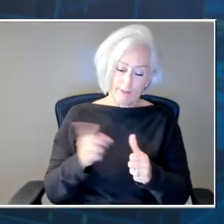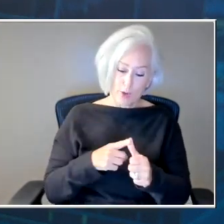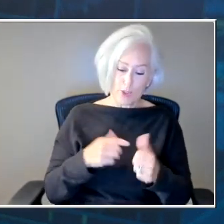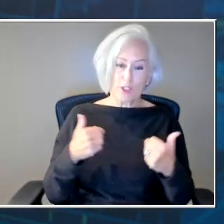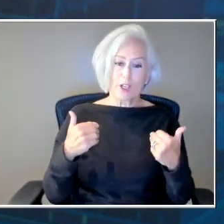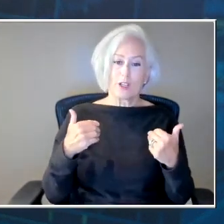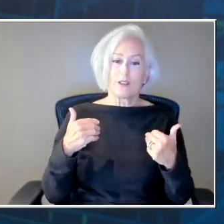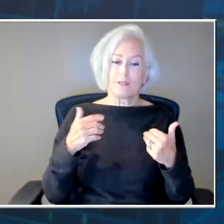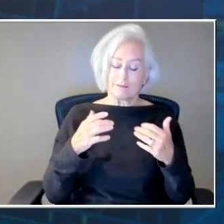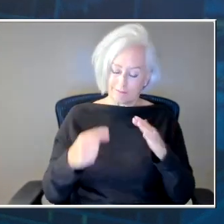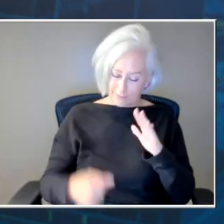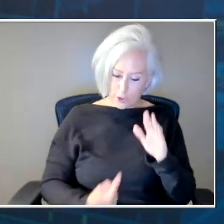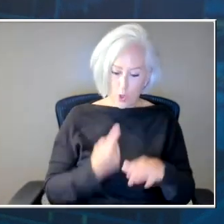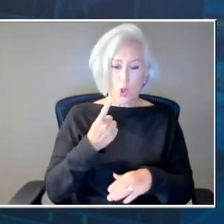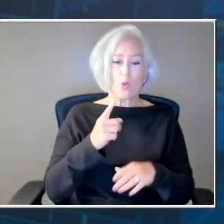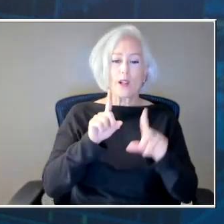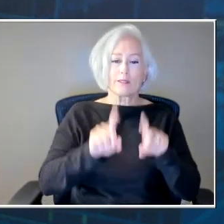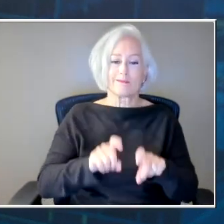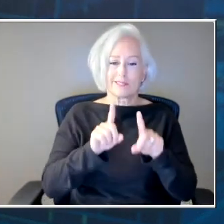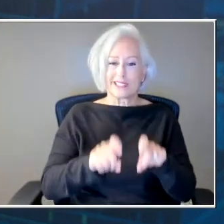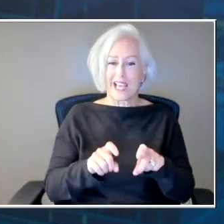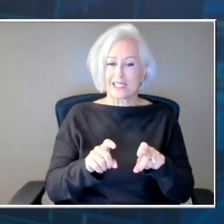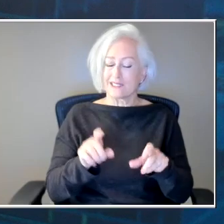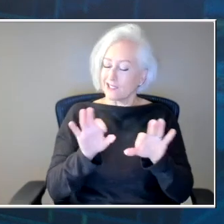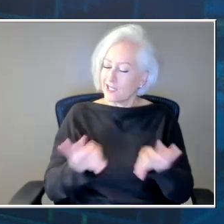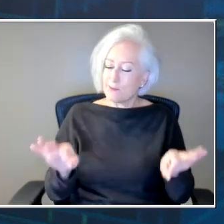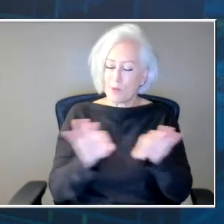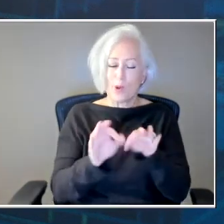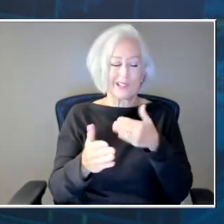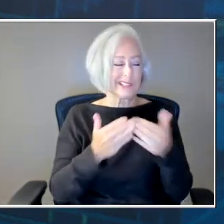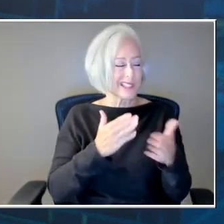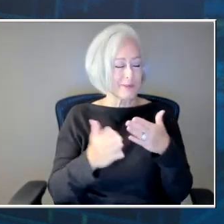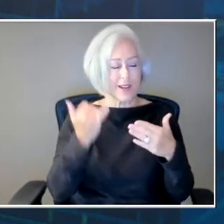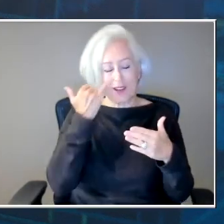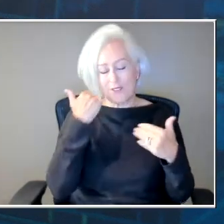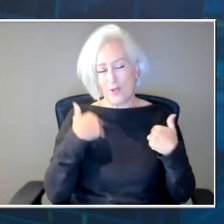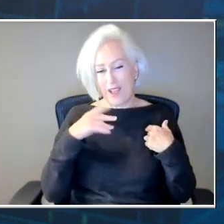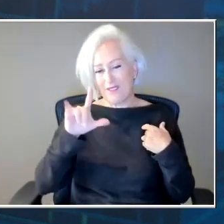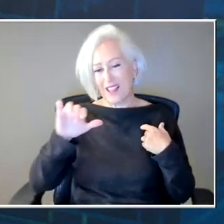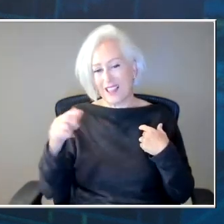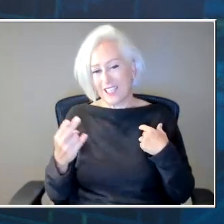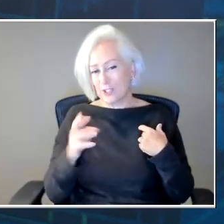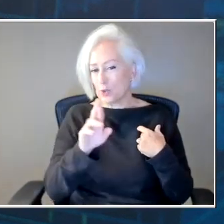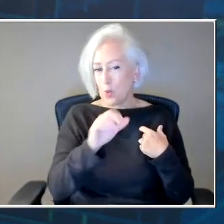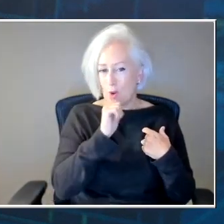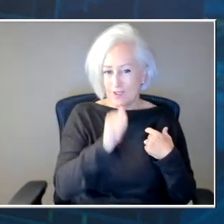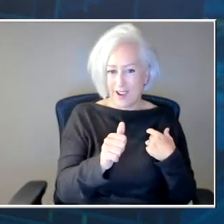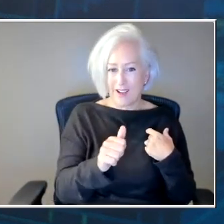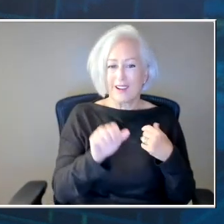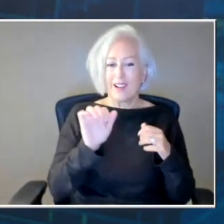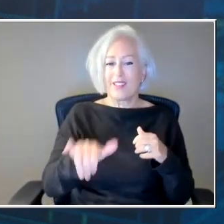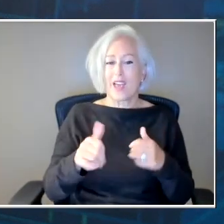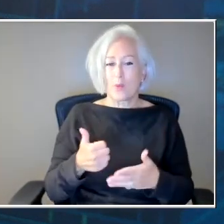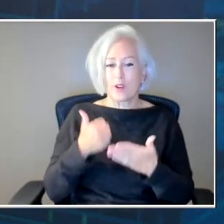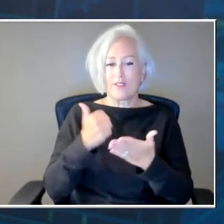very important for everybody, regardless of whether or not you have a Lynch syndrome. Again, this would have helped my brother detect it